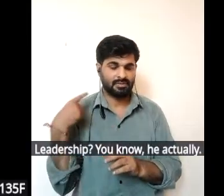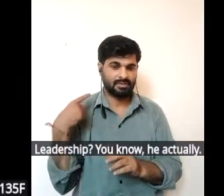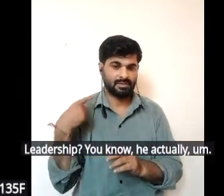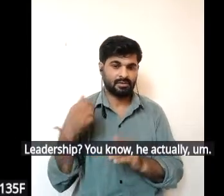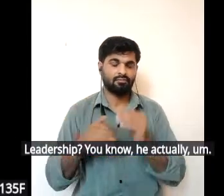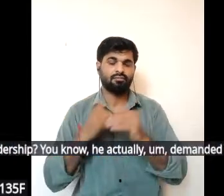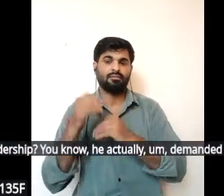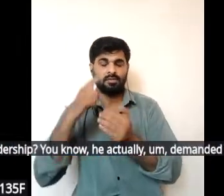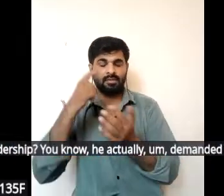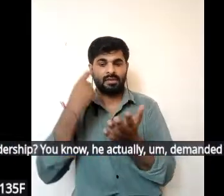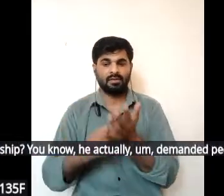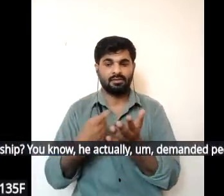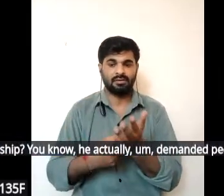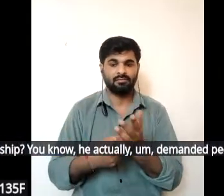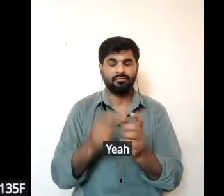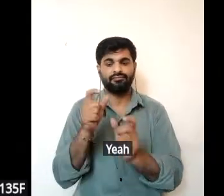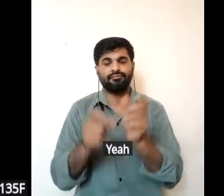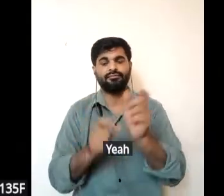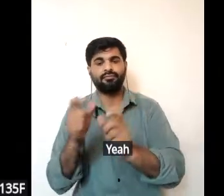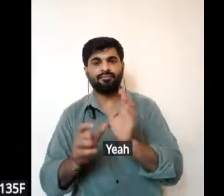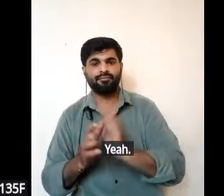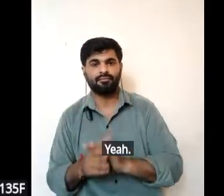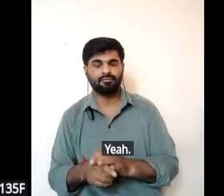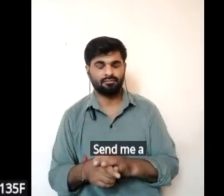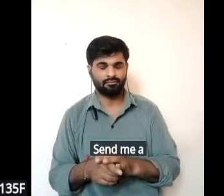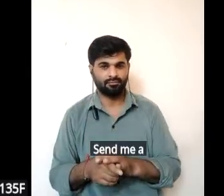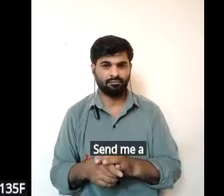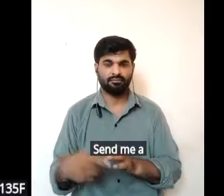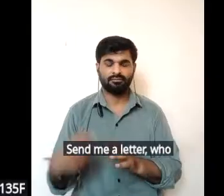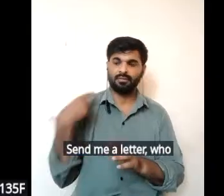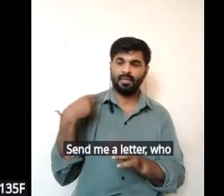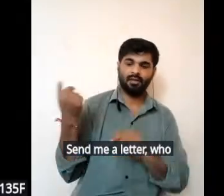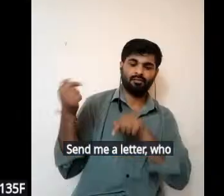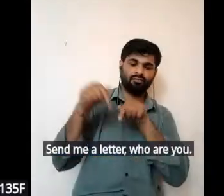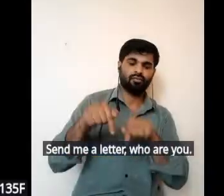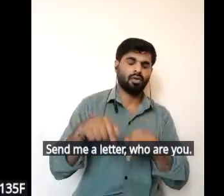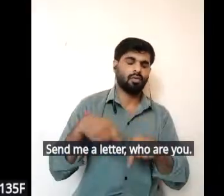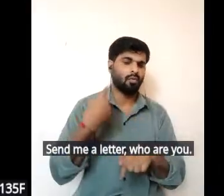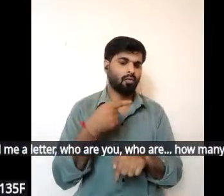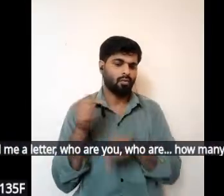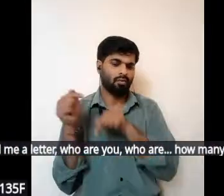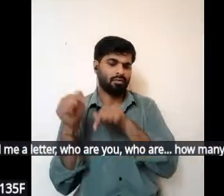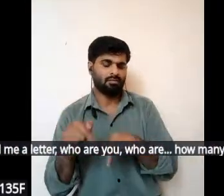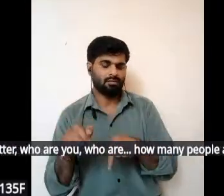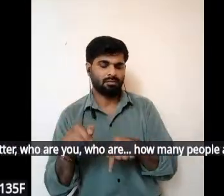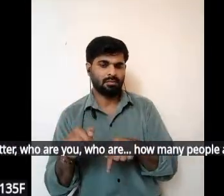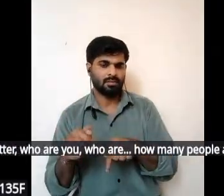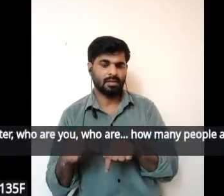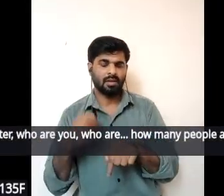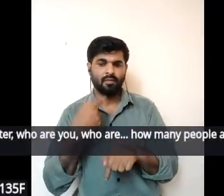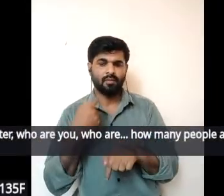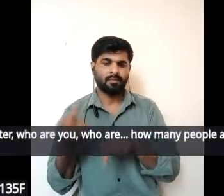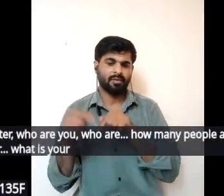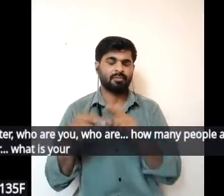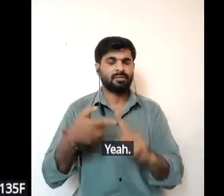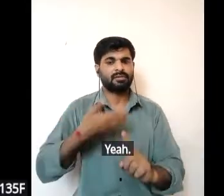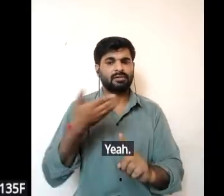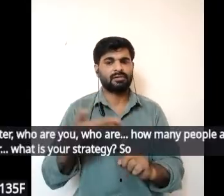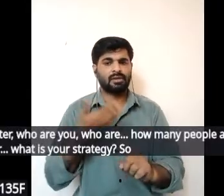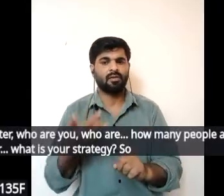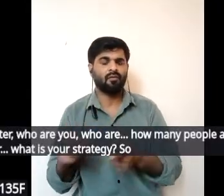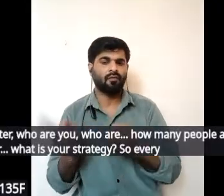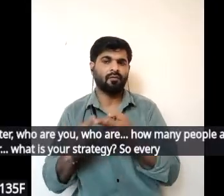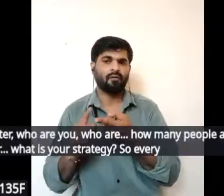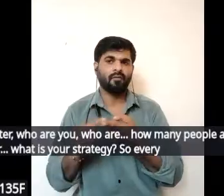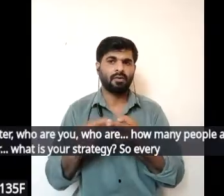demanded people that Yeah. send me a letter. Who are you? How many people are you training? What is your strategy? So every